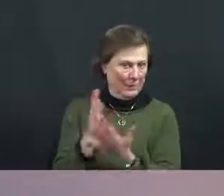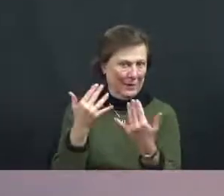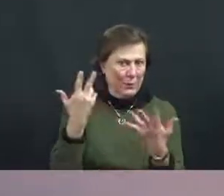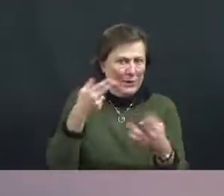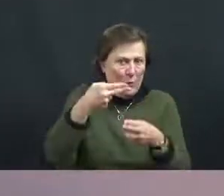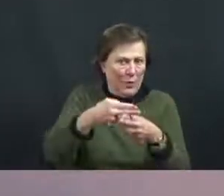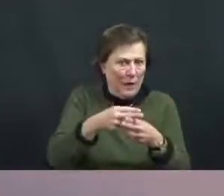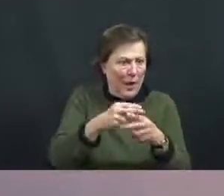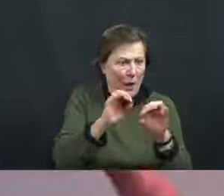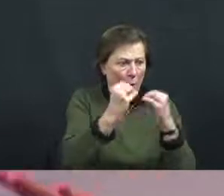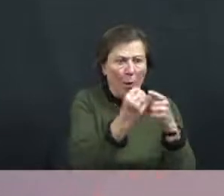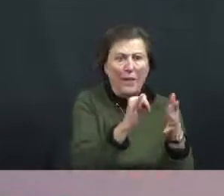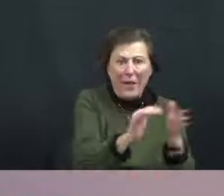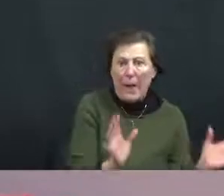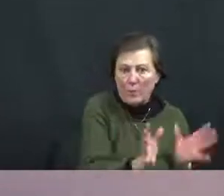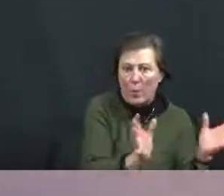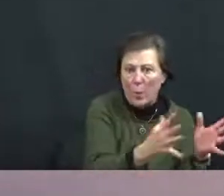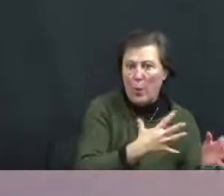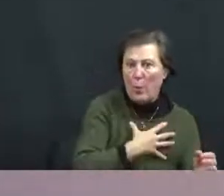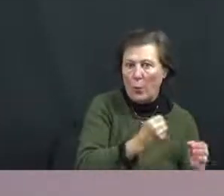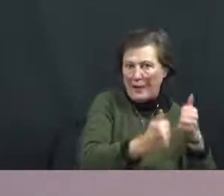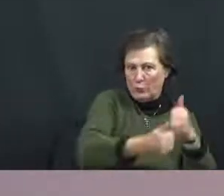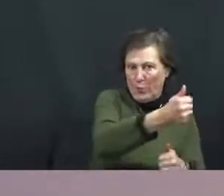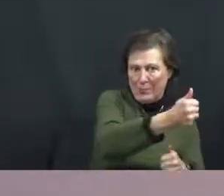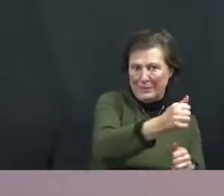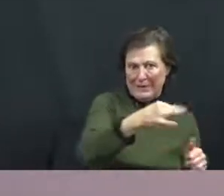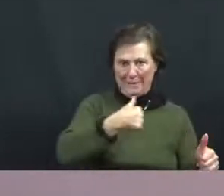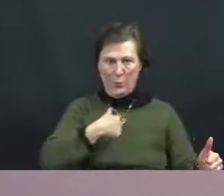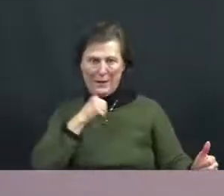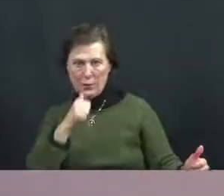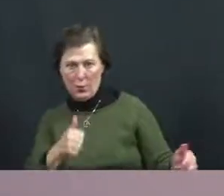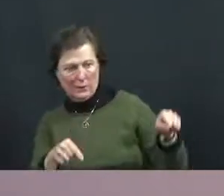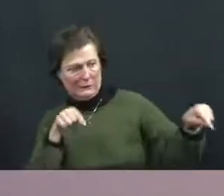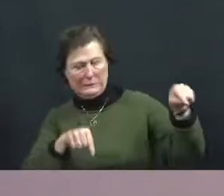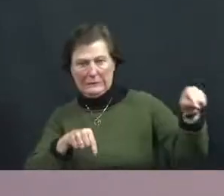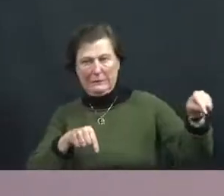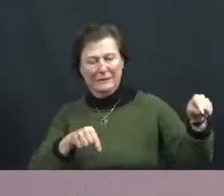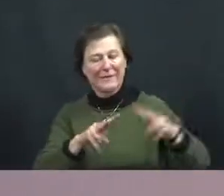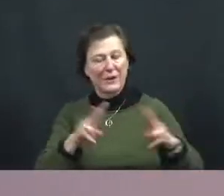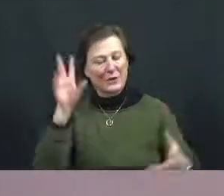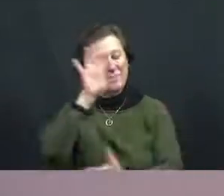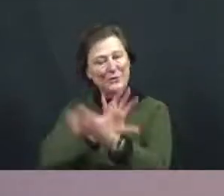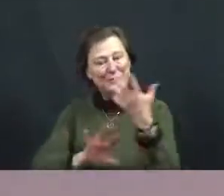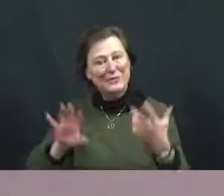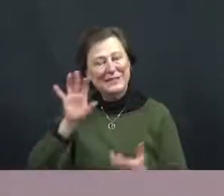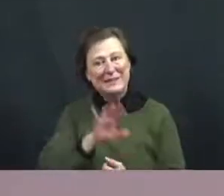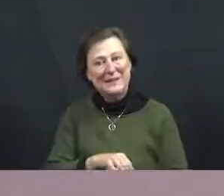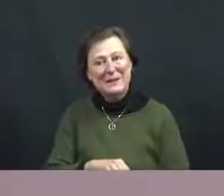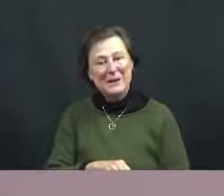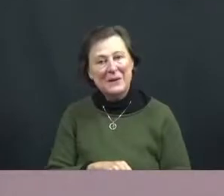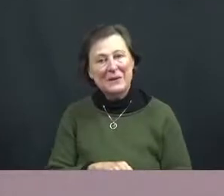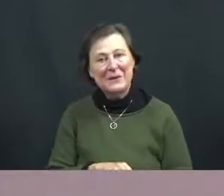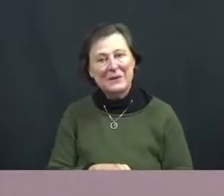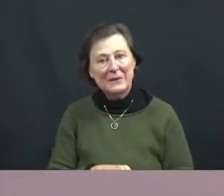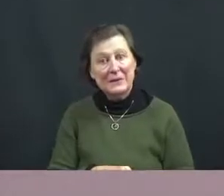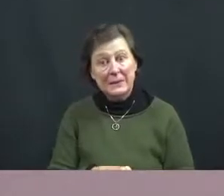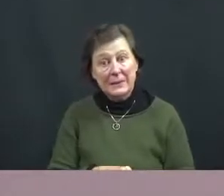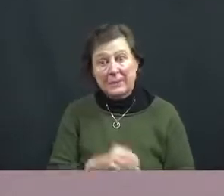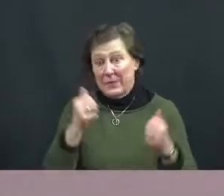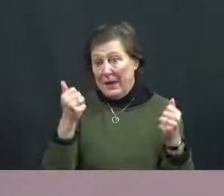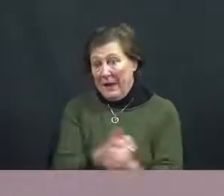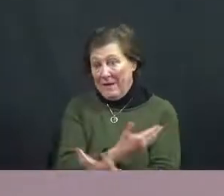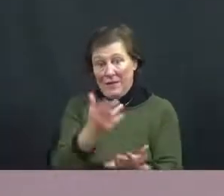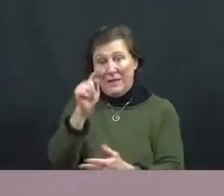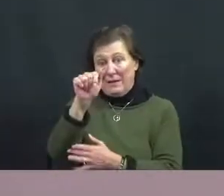call organizations that promote white supremacy when we don't? It's very confusing. Everything Tandeka